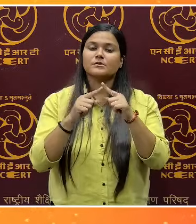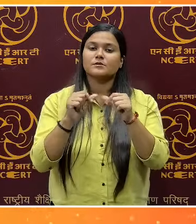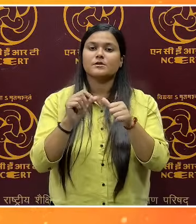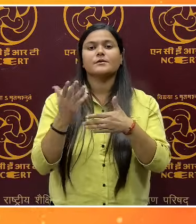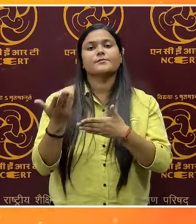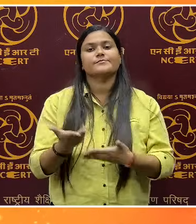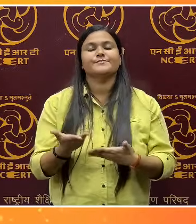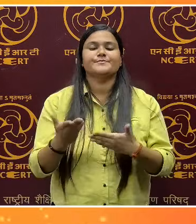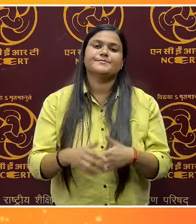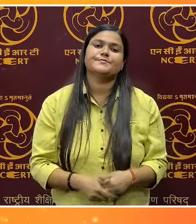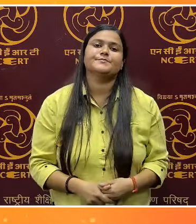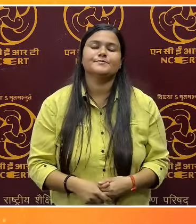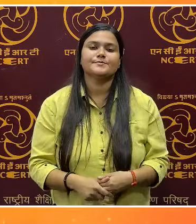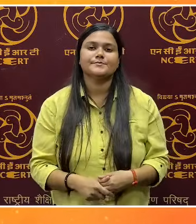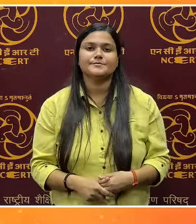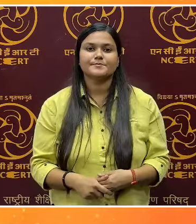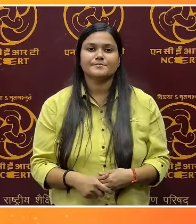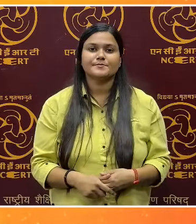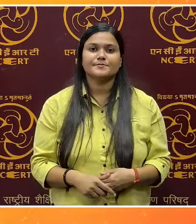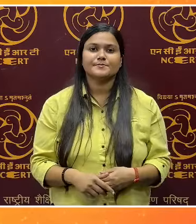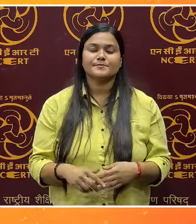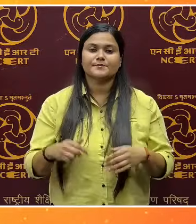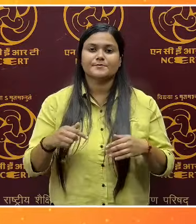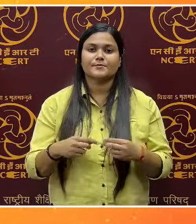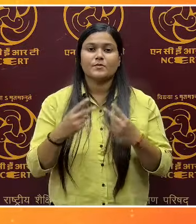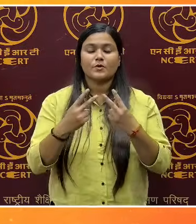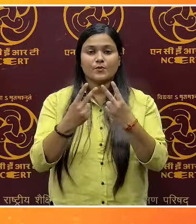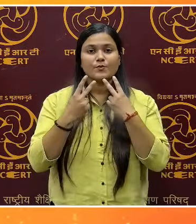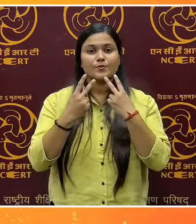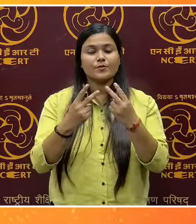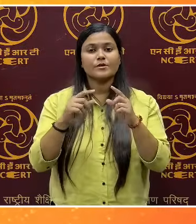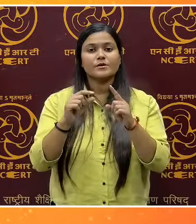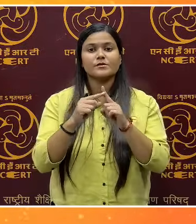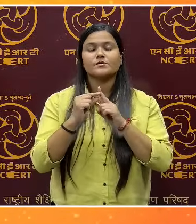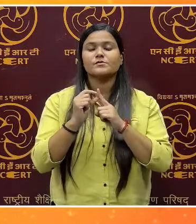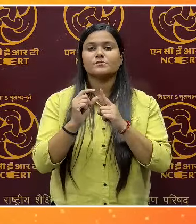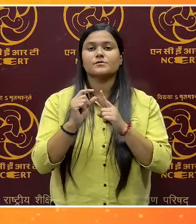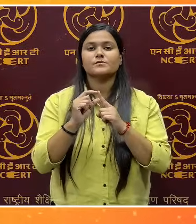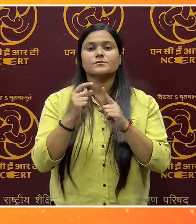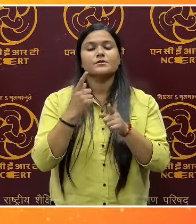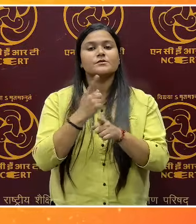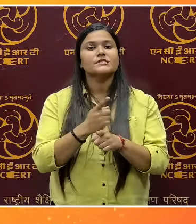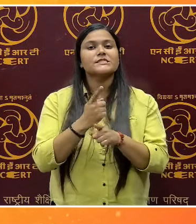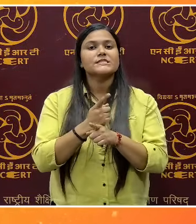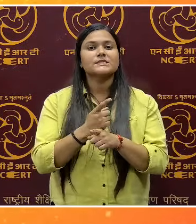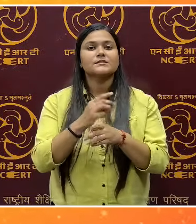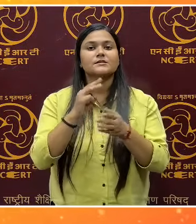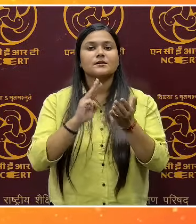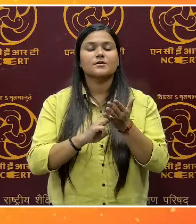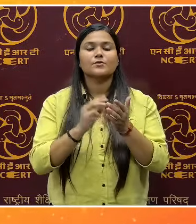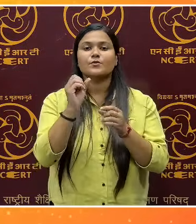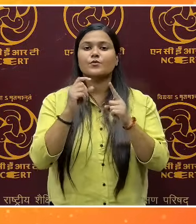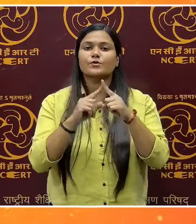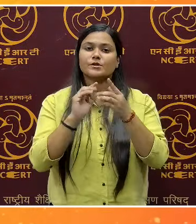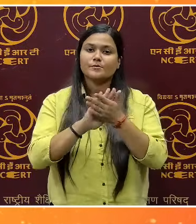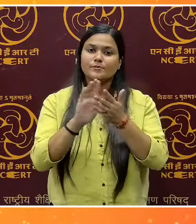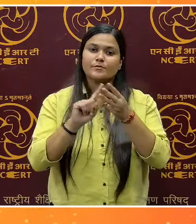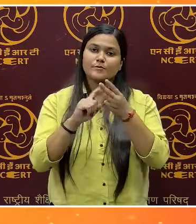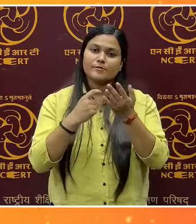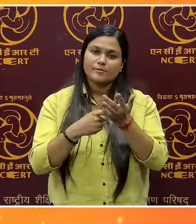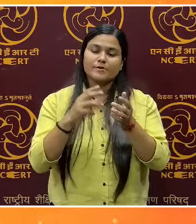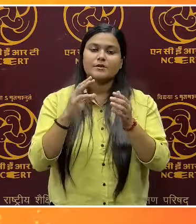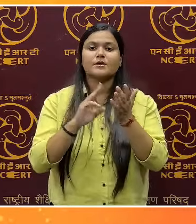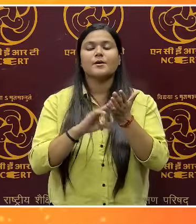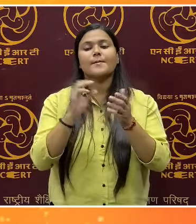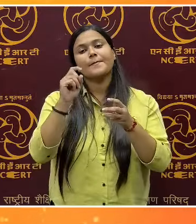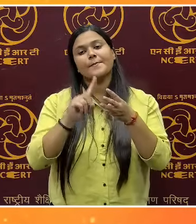Thank you. Okay, so let me tell our viewers, ma'am is President Awardee teacher from Mother Mary's School, Mayur Vihar